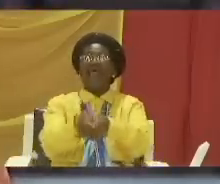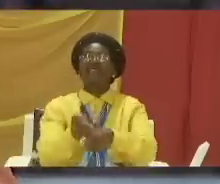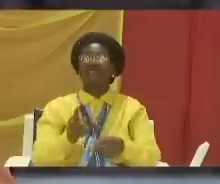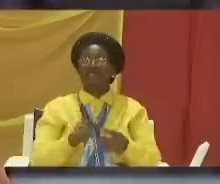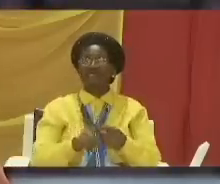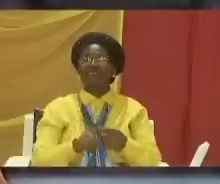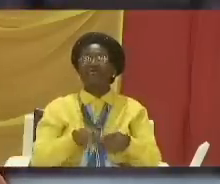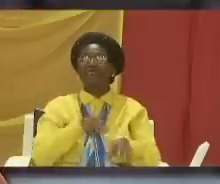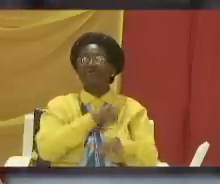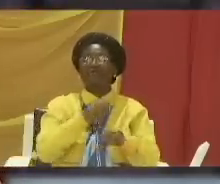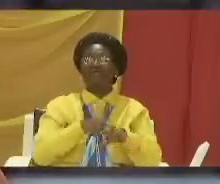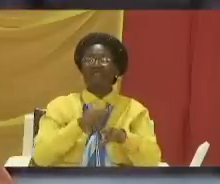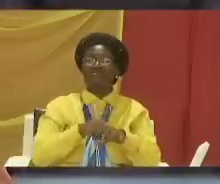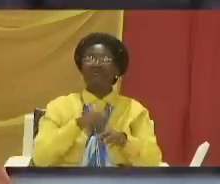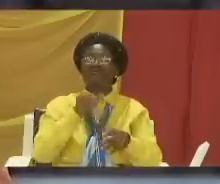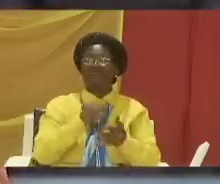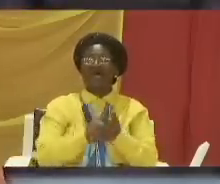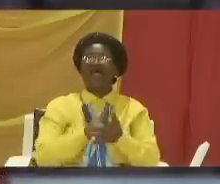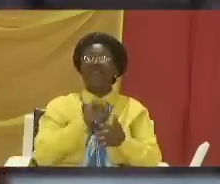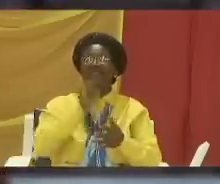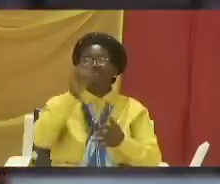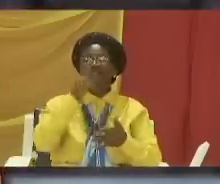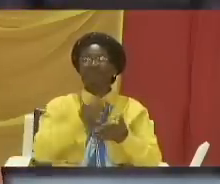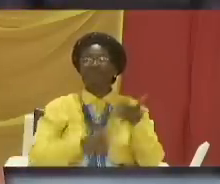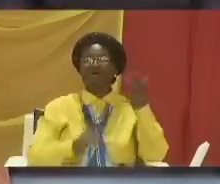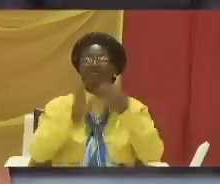That's what God said.